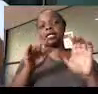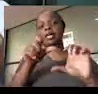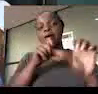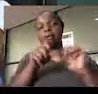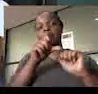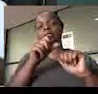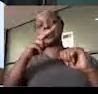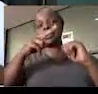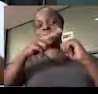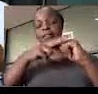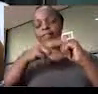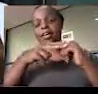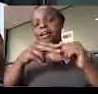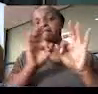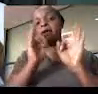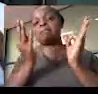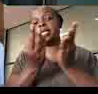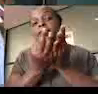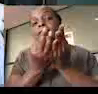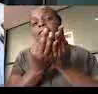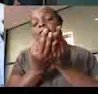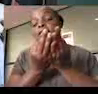why should somebody join Kupa?